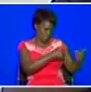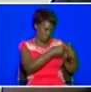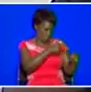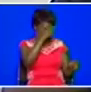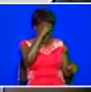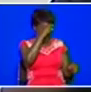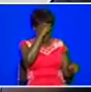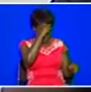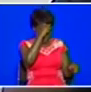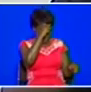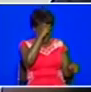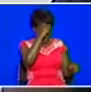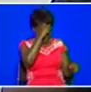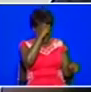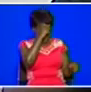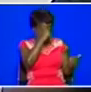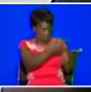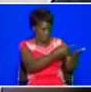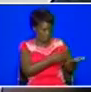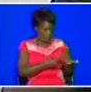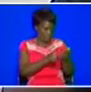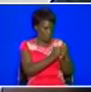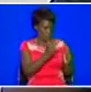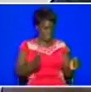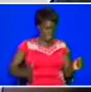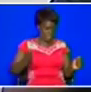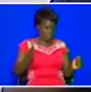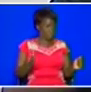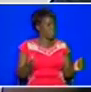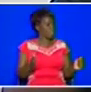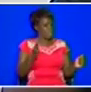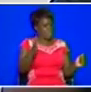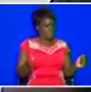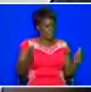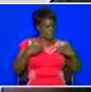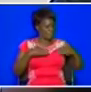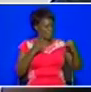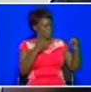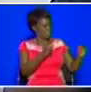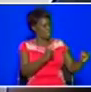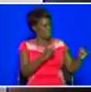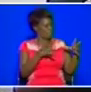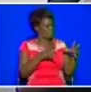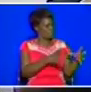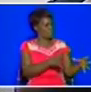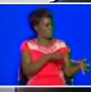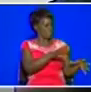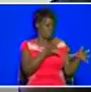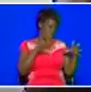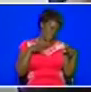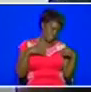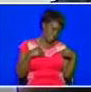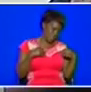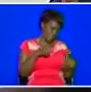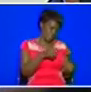Kipra, and there's some debate between them and the railway, where the railway people are trying to push that they accept that